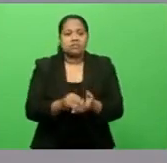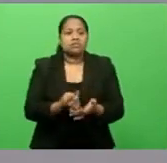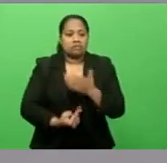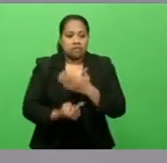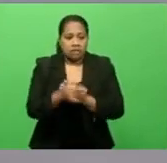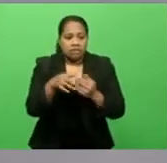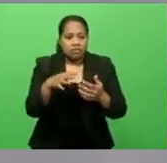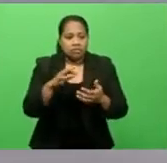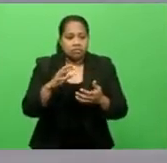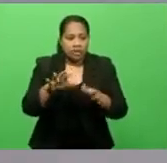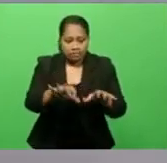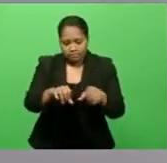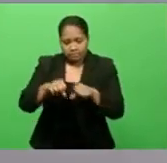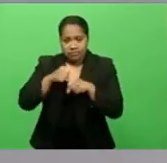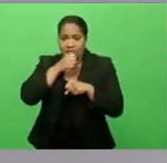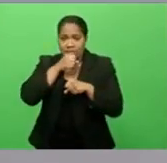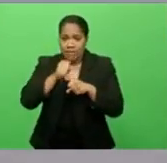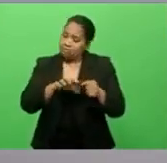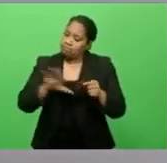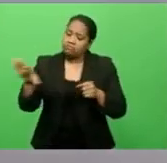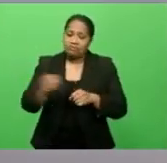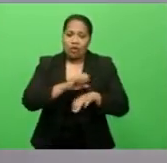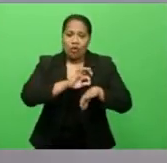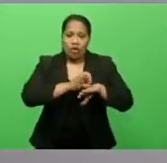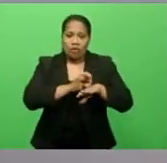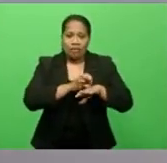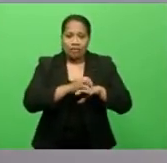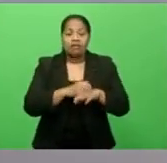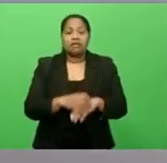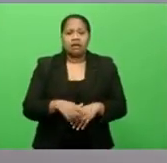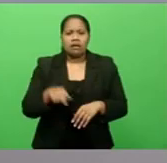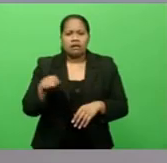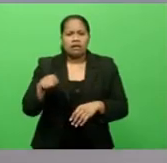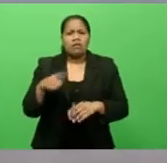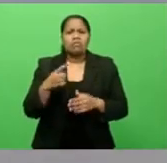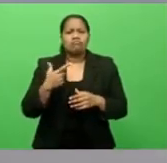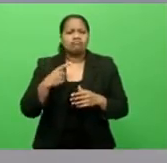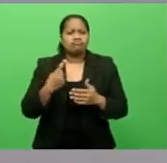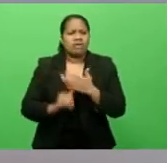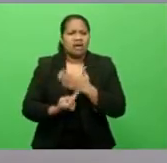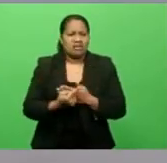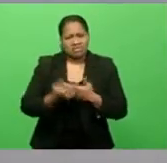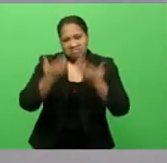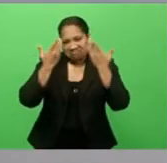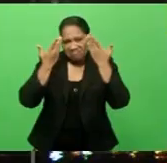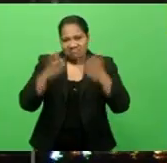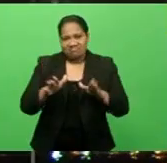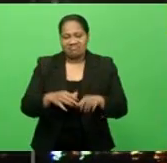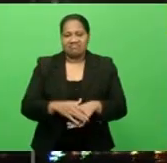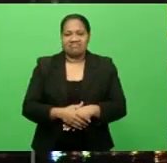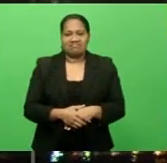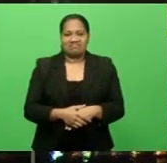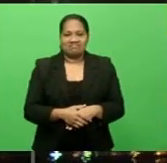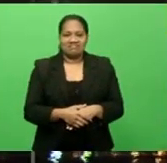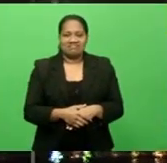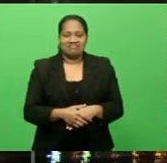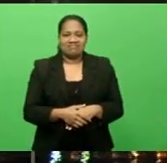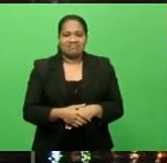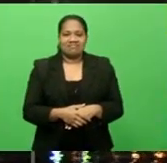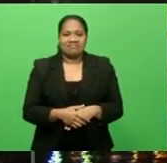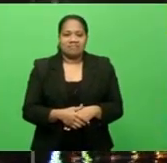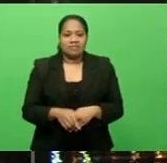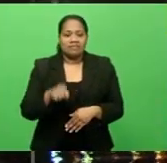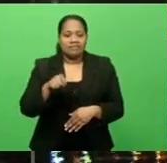vehicle and transported him to hospital. The cause of the accident is unknown. It was a